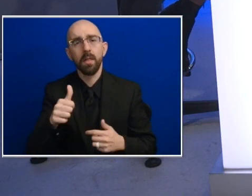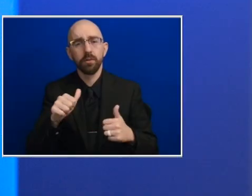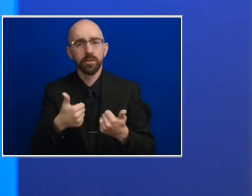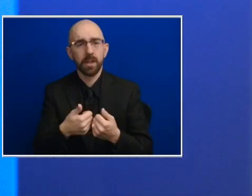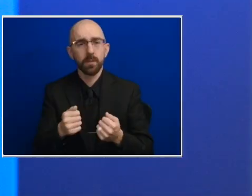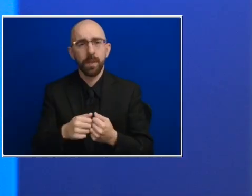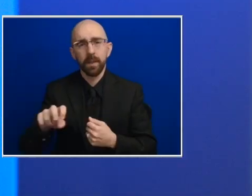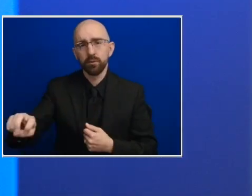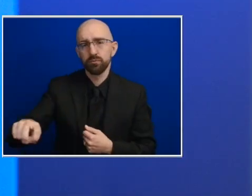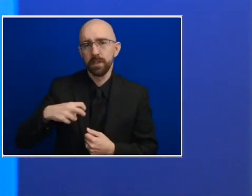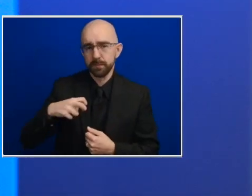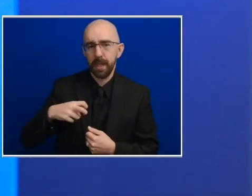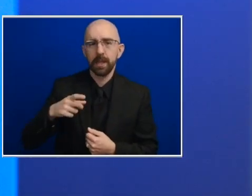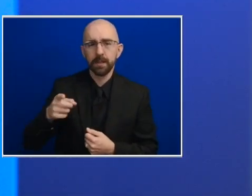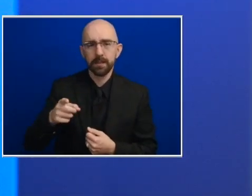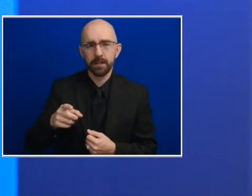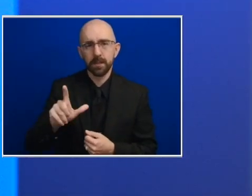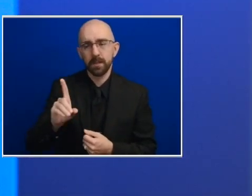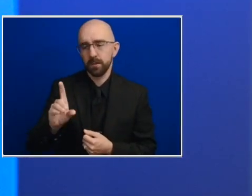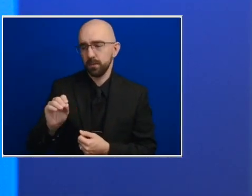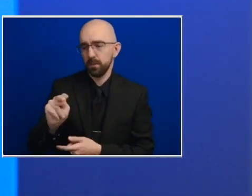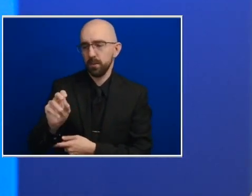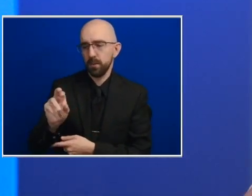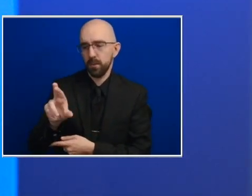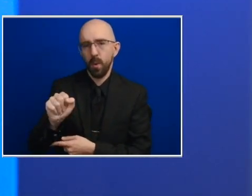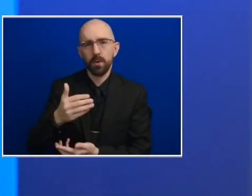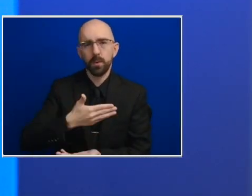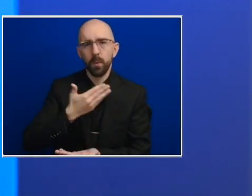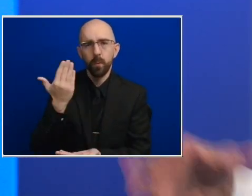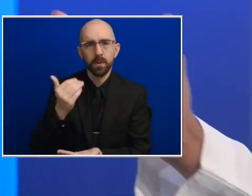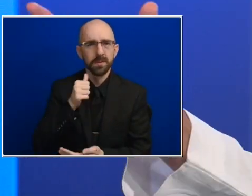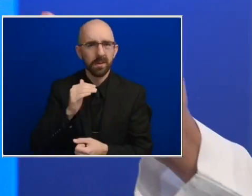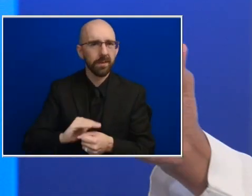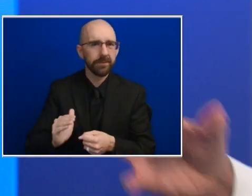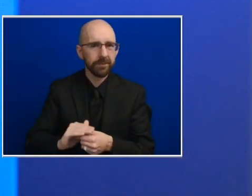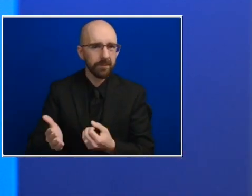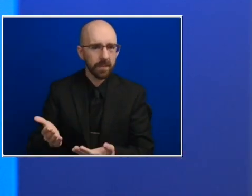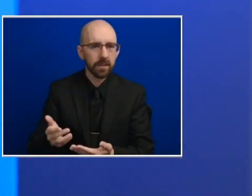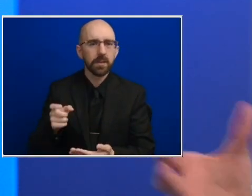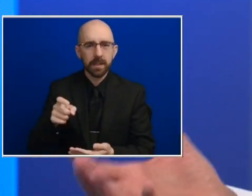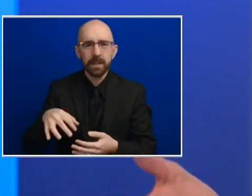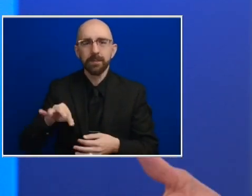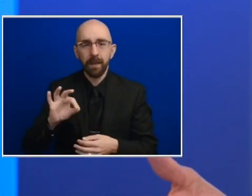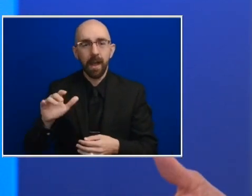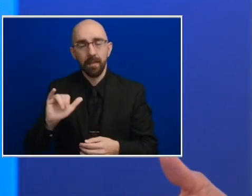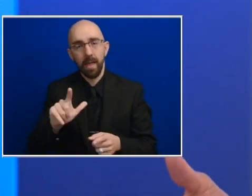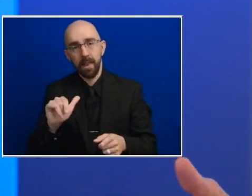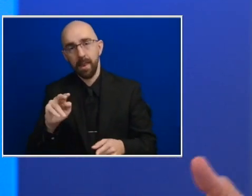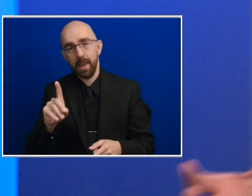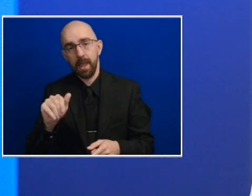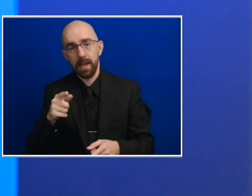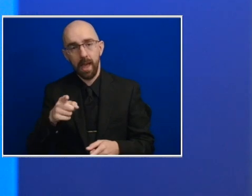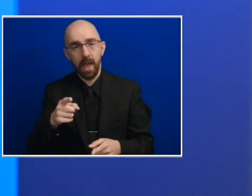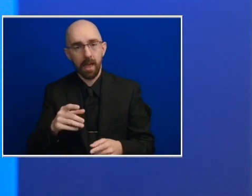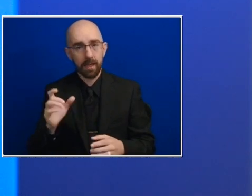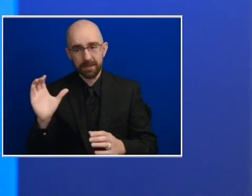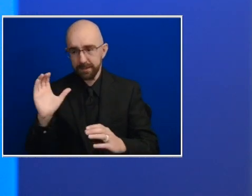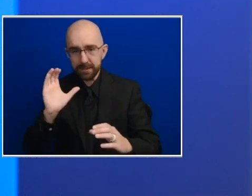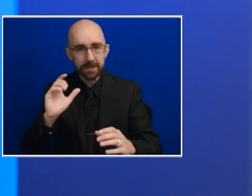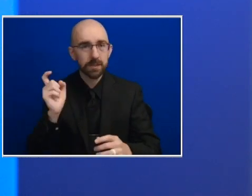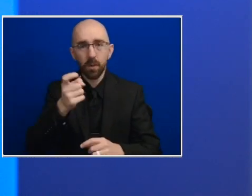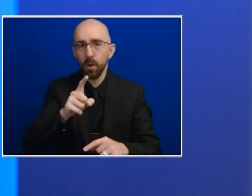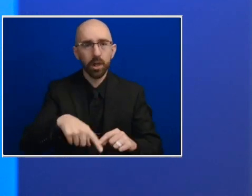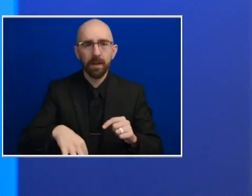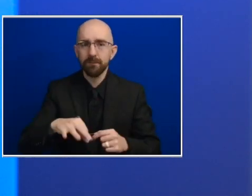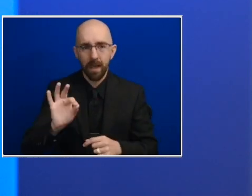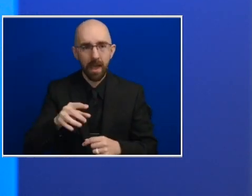has been lack of donors. Yes. You know, because you need to find, like for Linda, we couldn't find a donor for her, so gene therapy becomes the